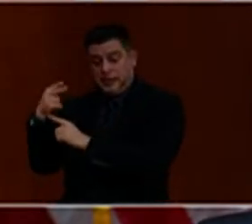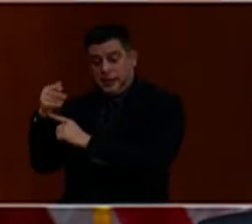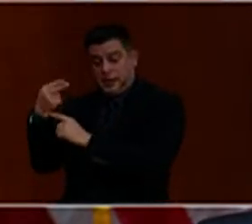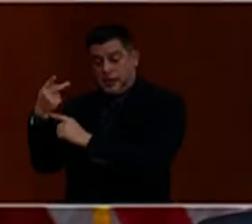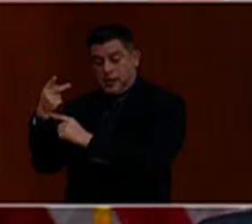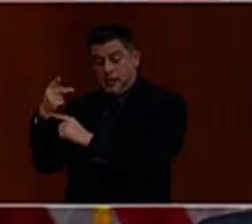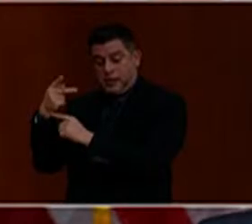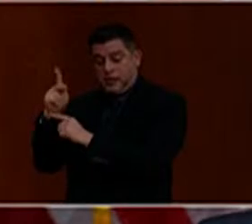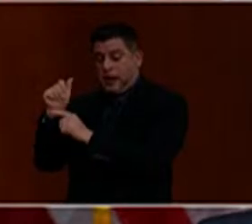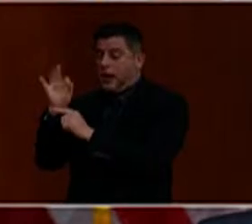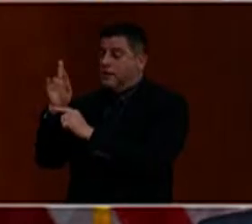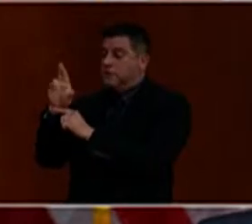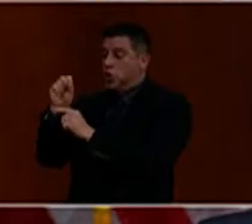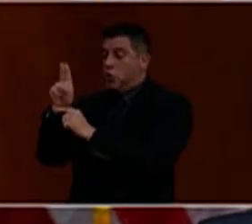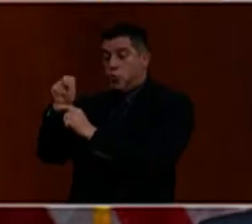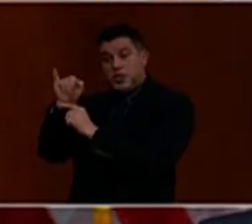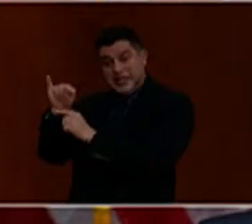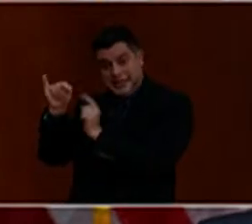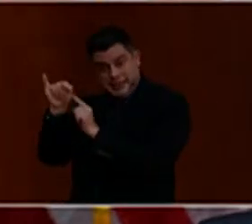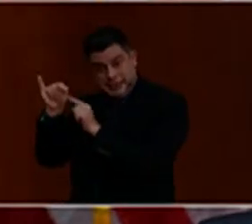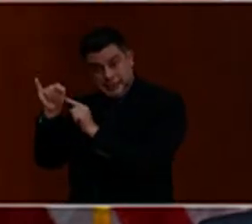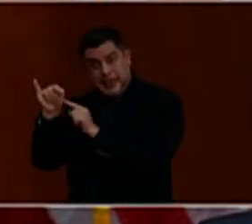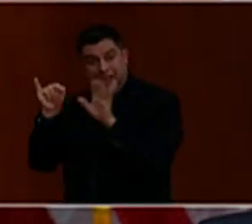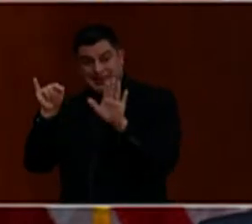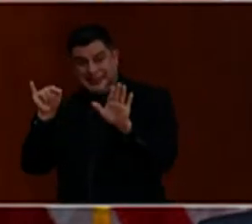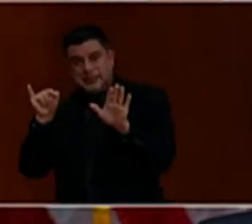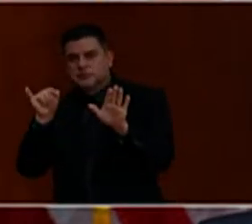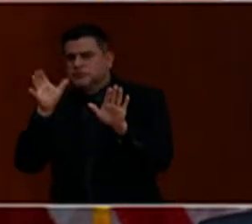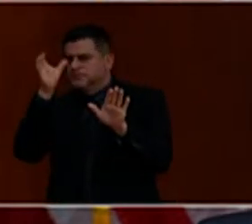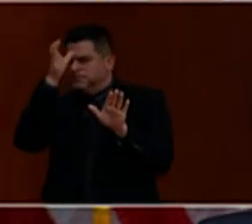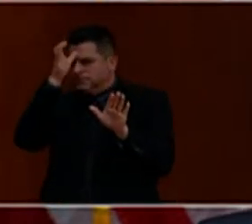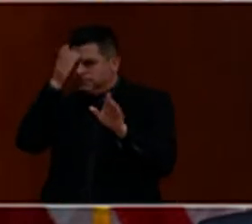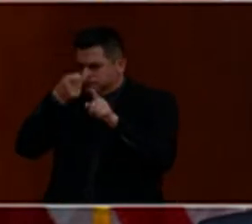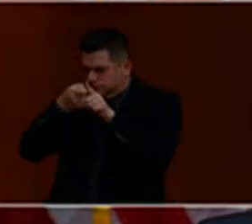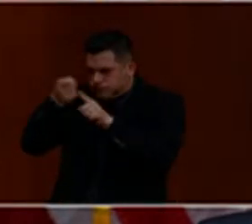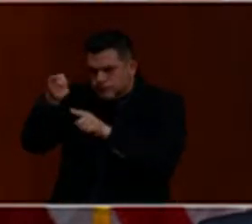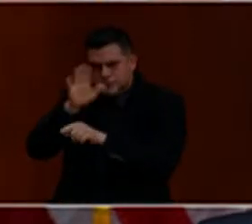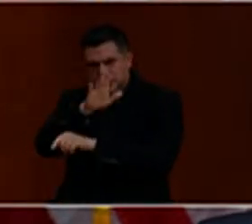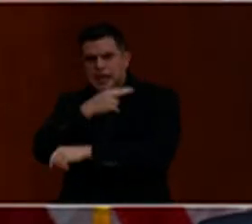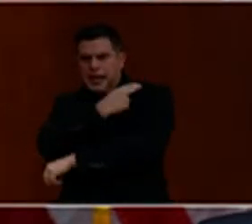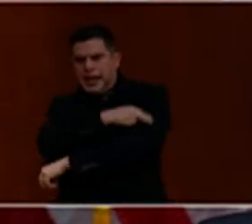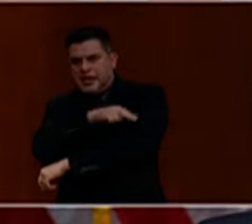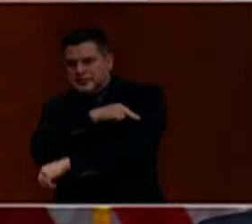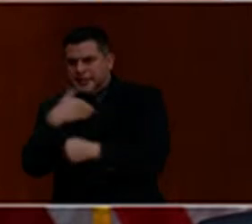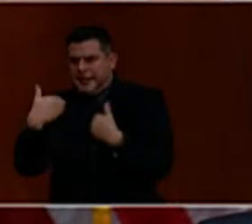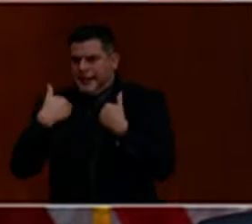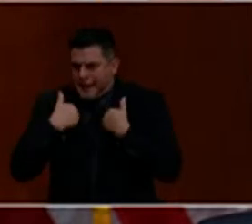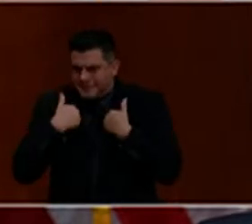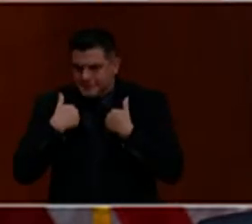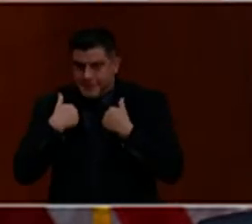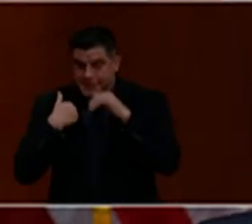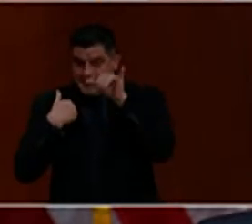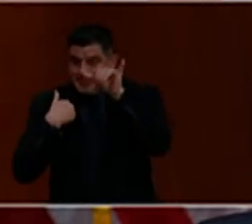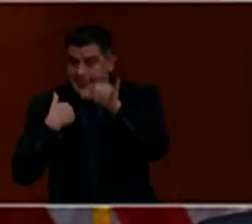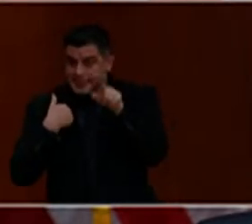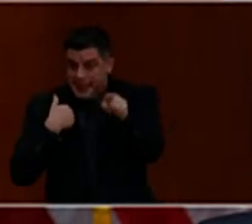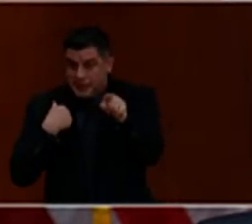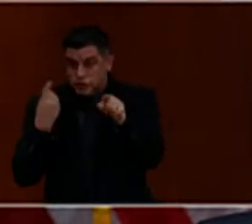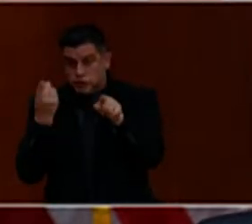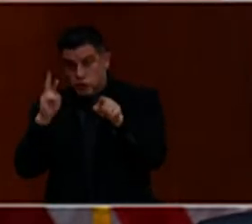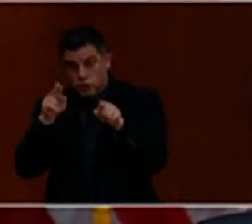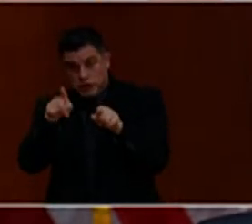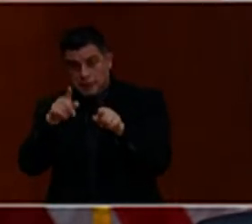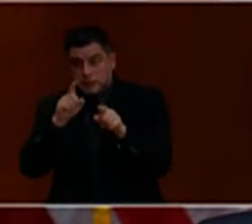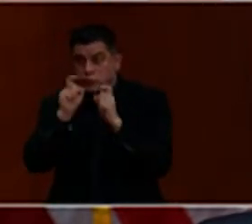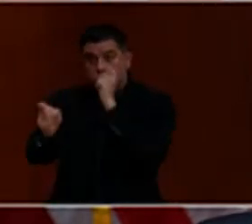lot of supply, but I think it's always a good thing to be willing to go in and give. So our message is, if you do have these